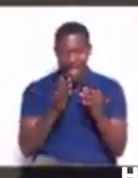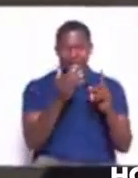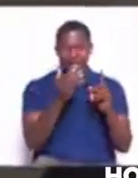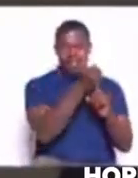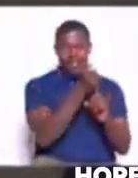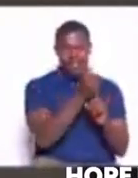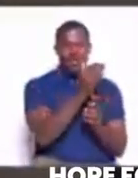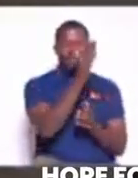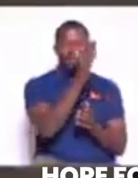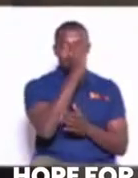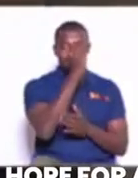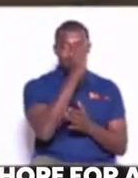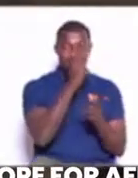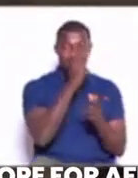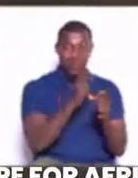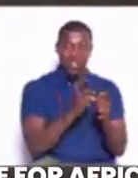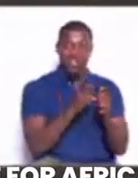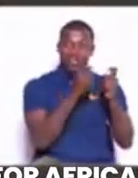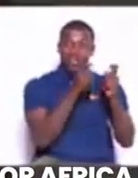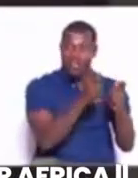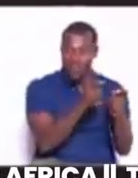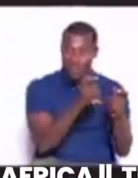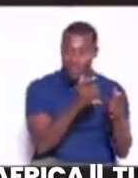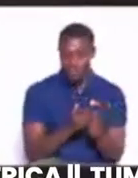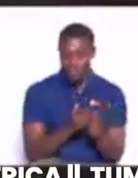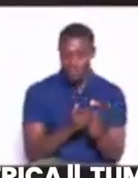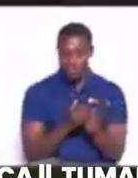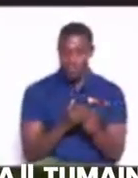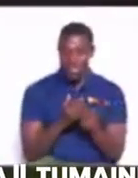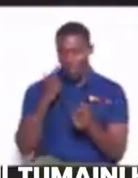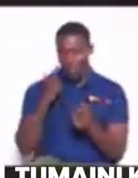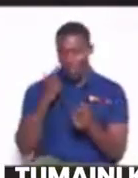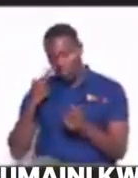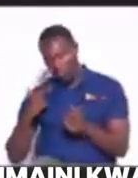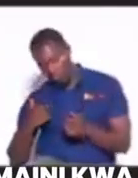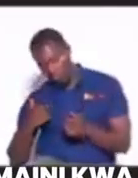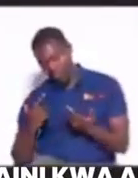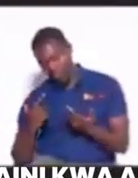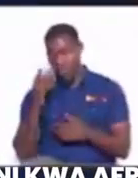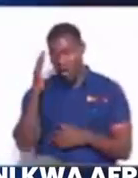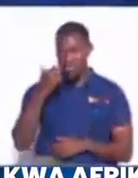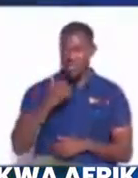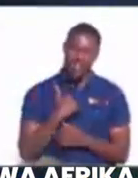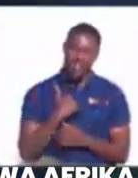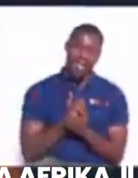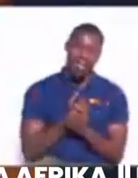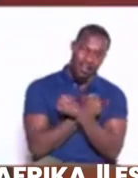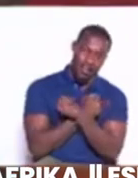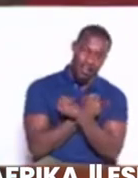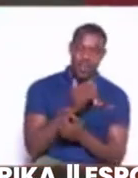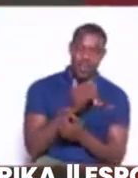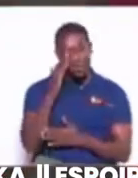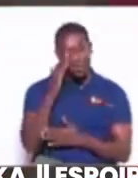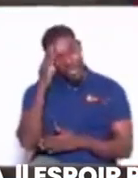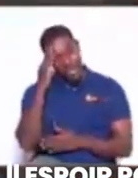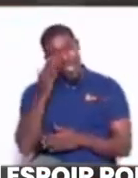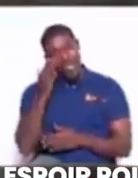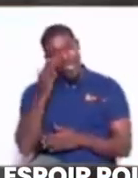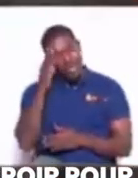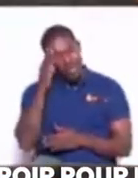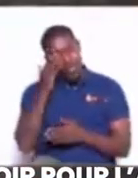yourselves, not of works, lest any man should boast. That's verse 9. But don't miss verse 10. We are